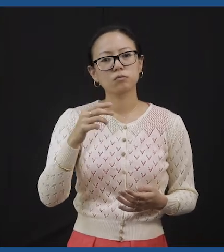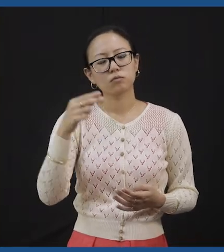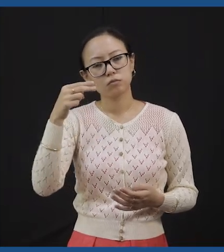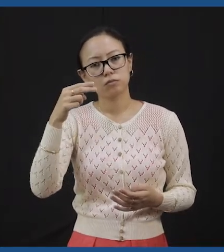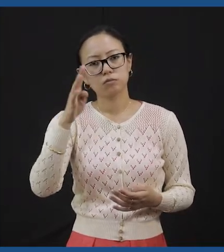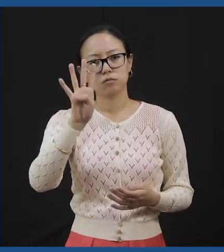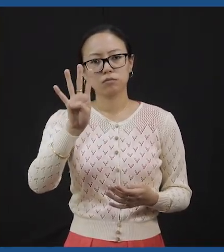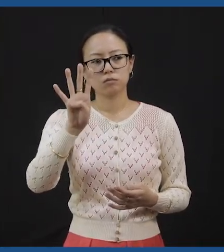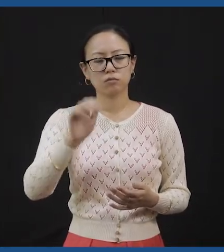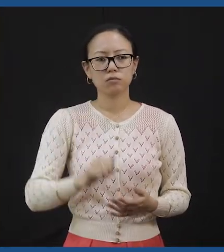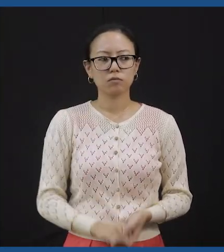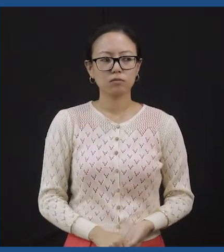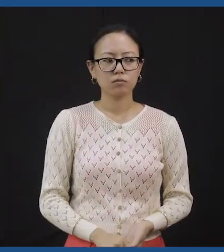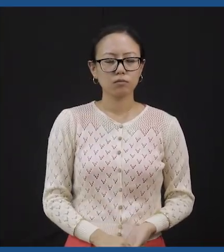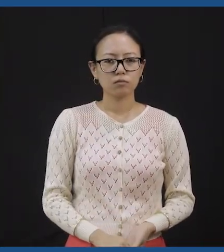4.